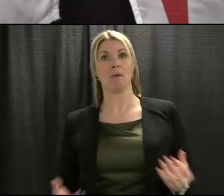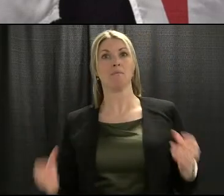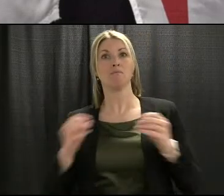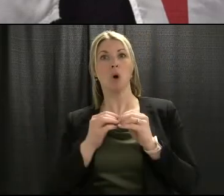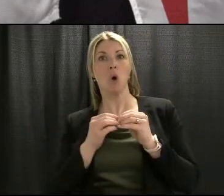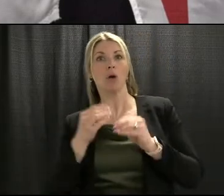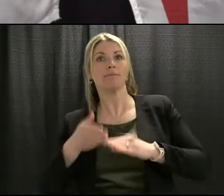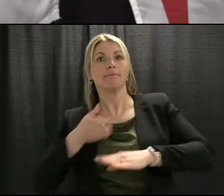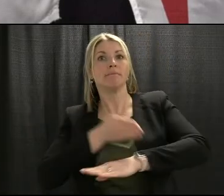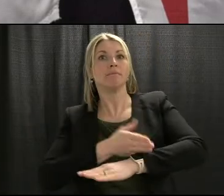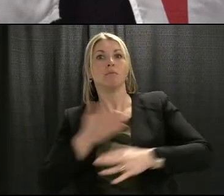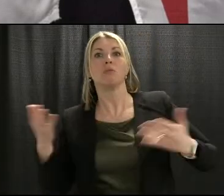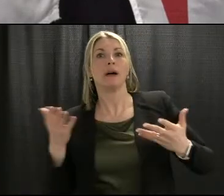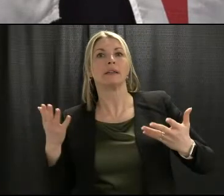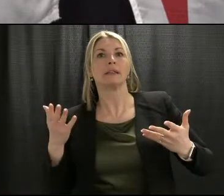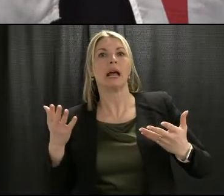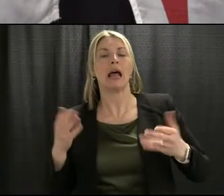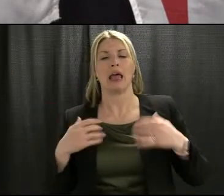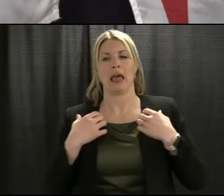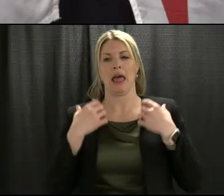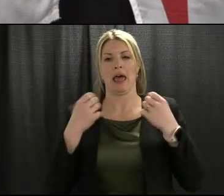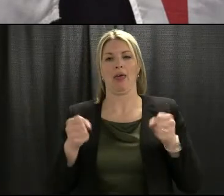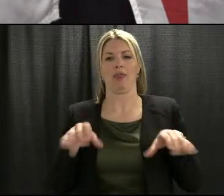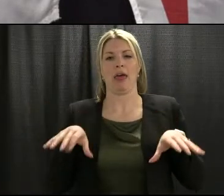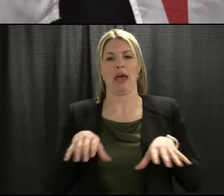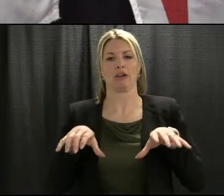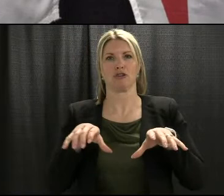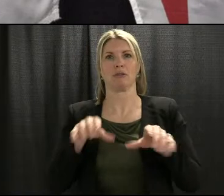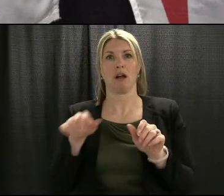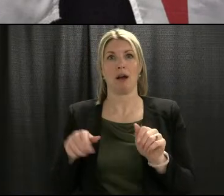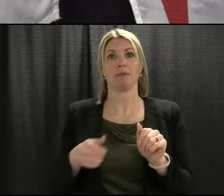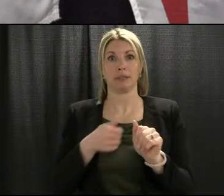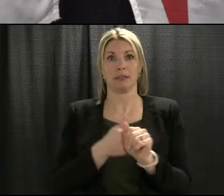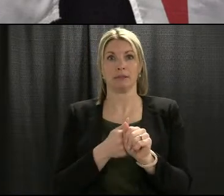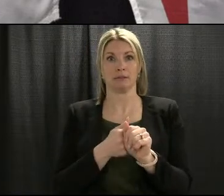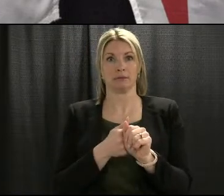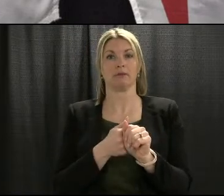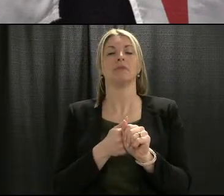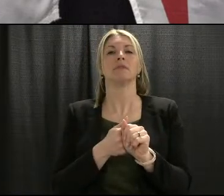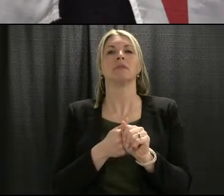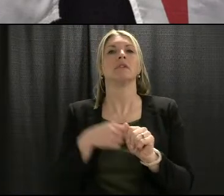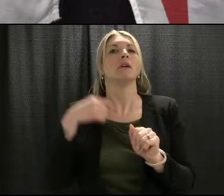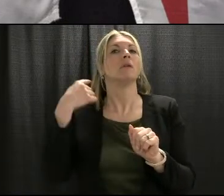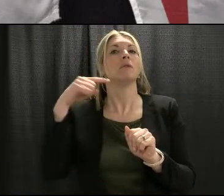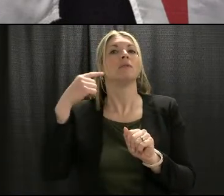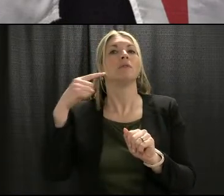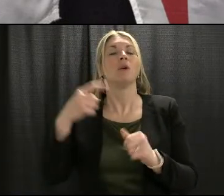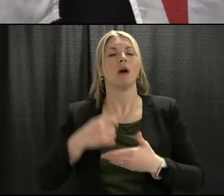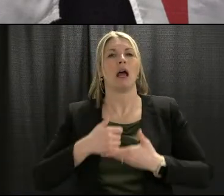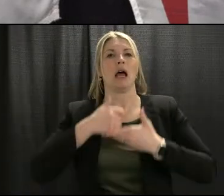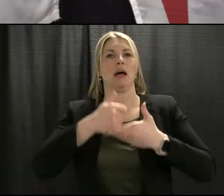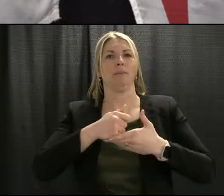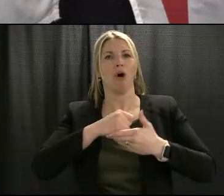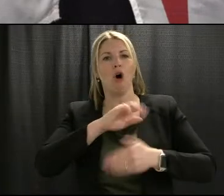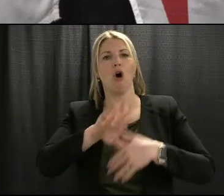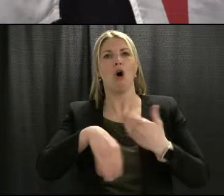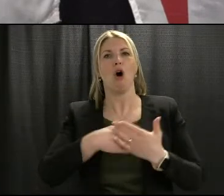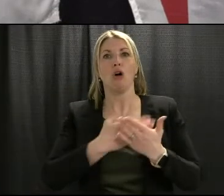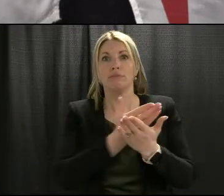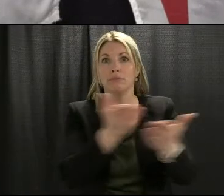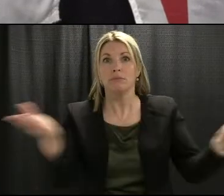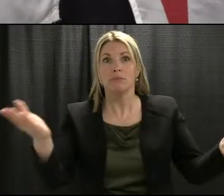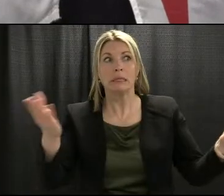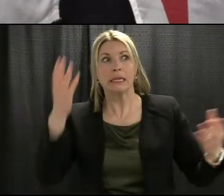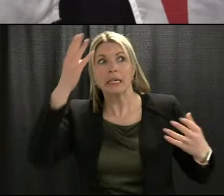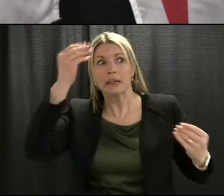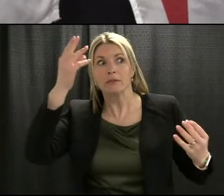are launching our Health Action Updates. This approach is designed to present Newfoundlanders and Labradorians with the information that they